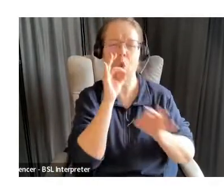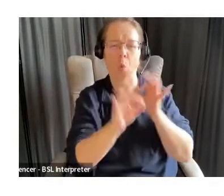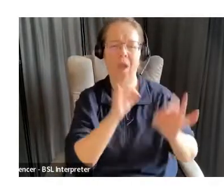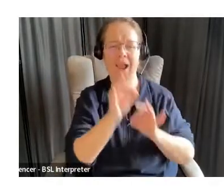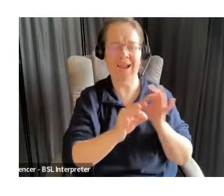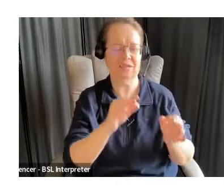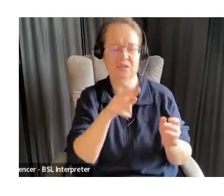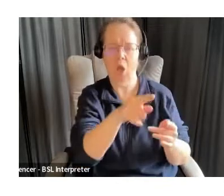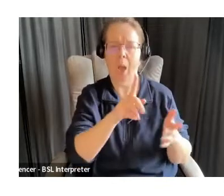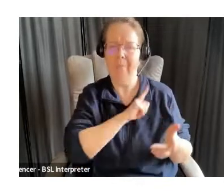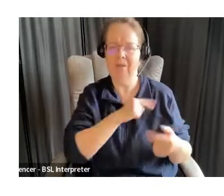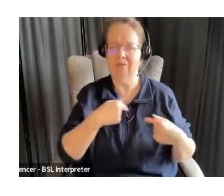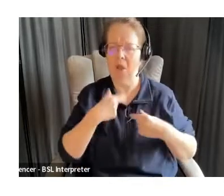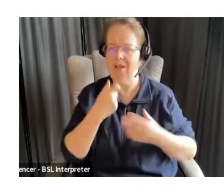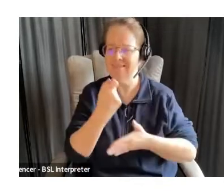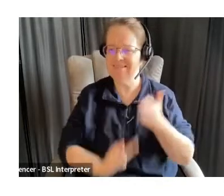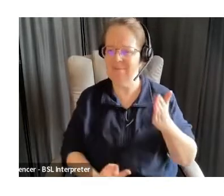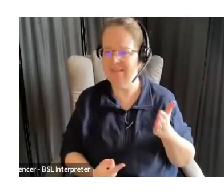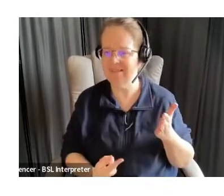my disability.